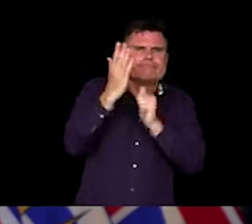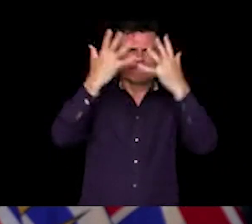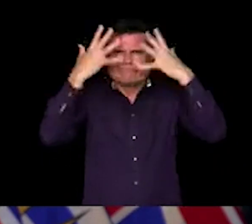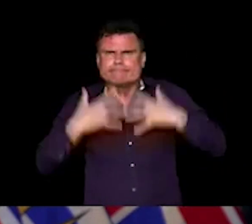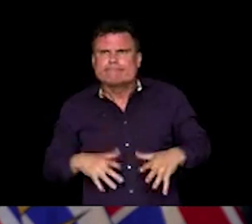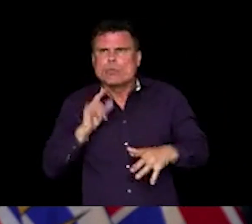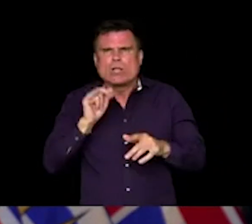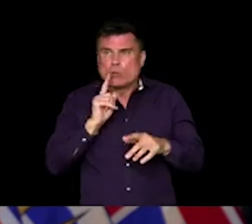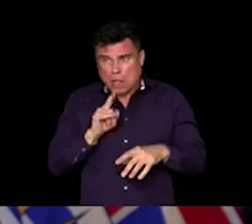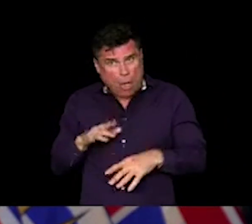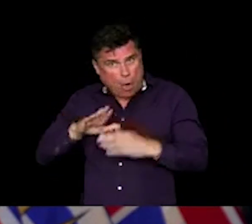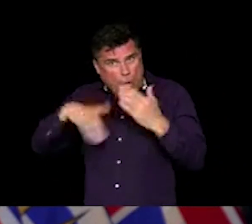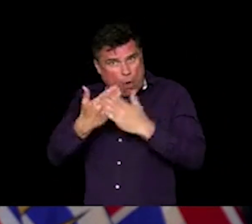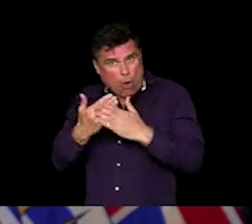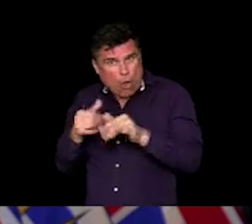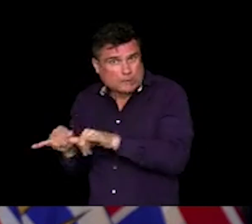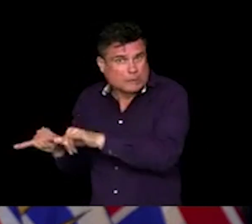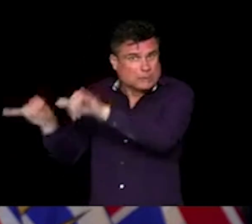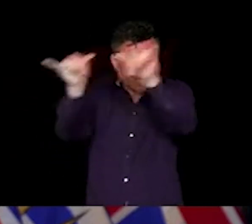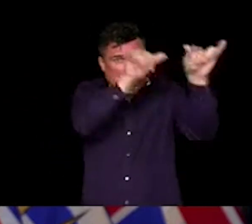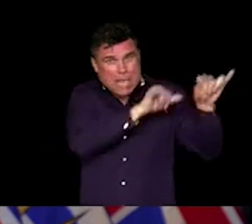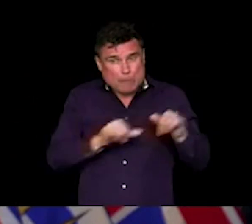level of, the same type